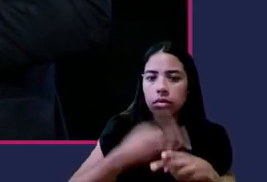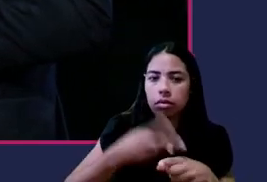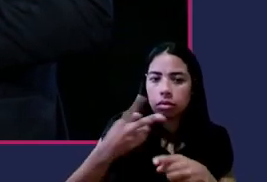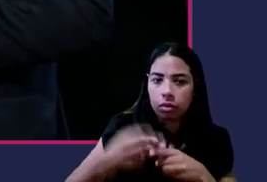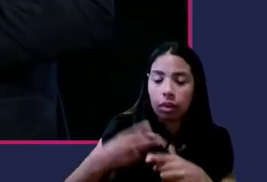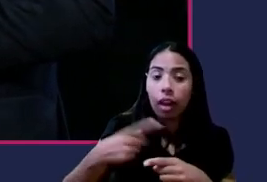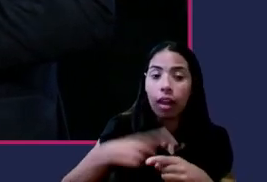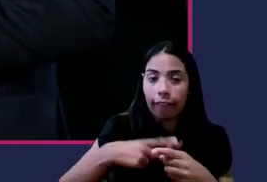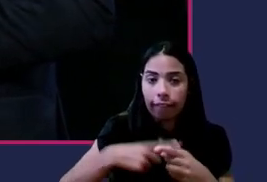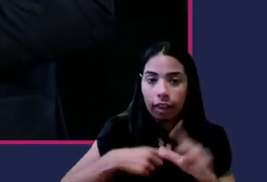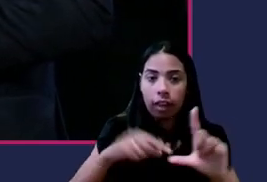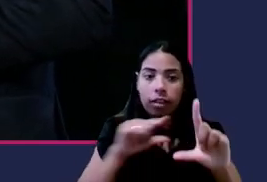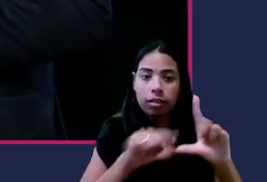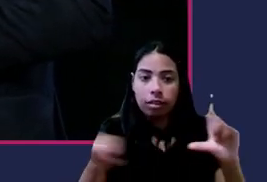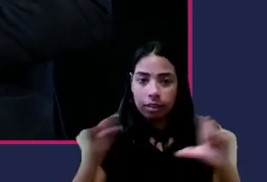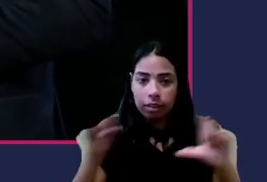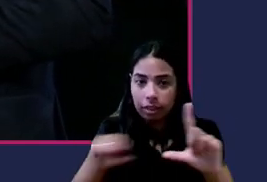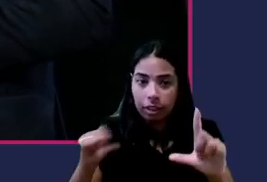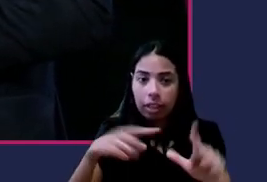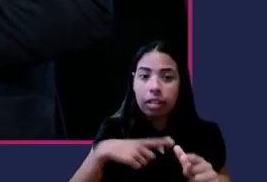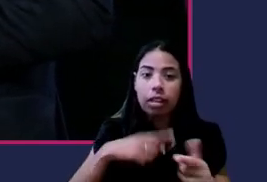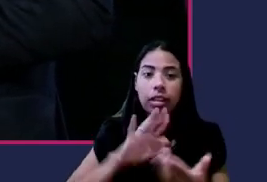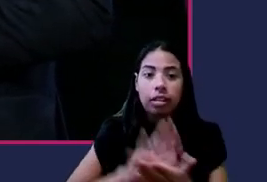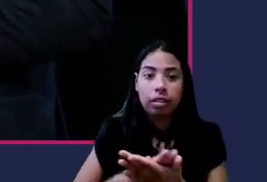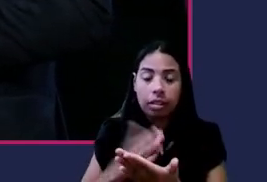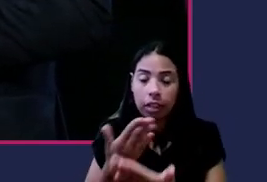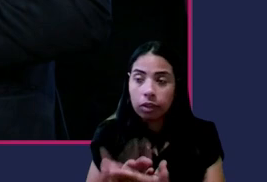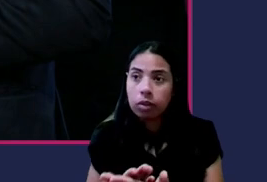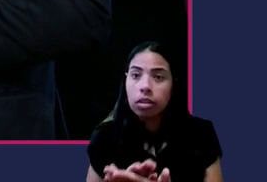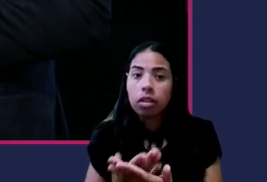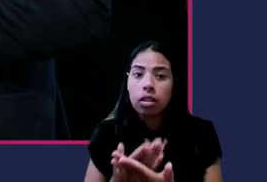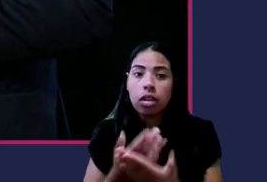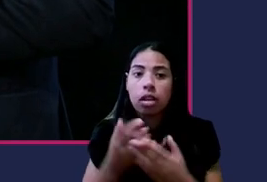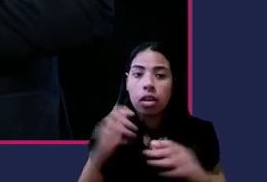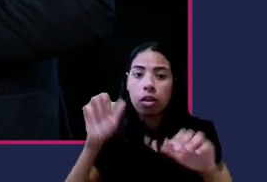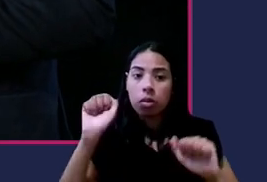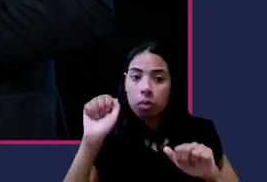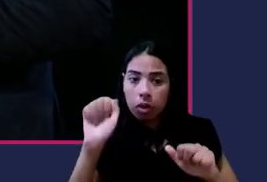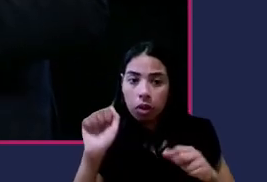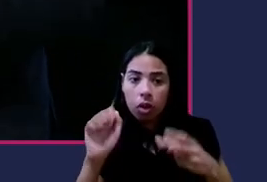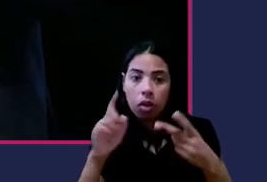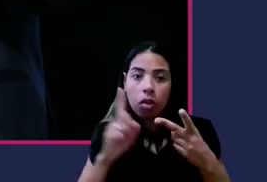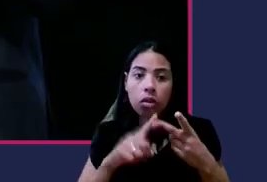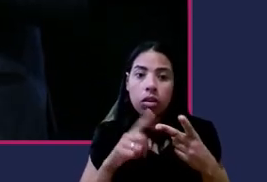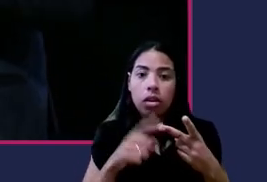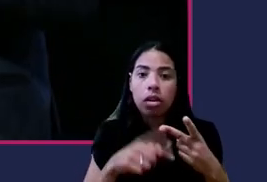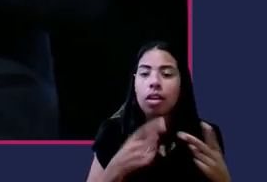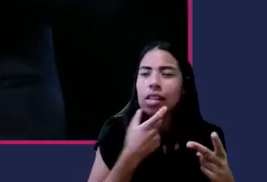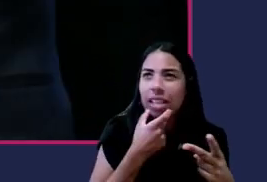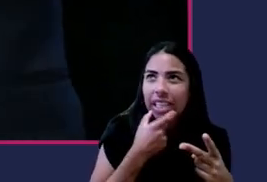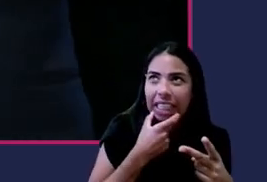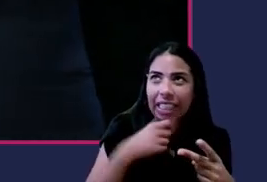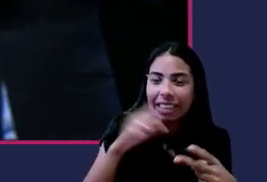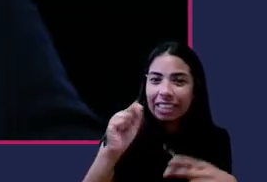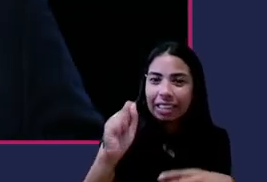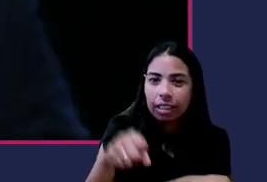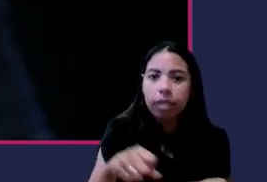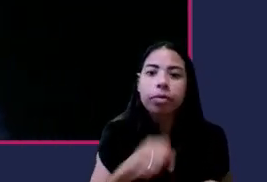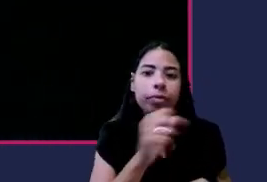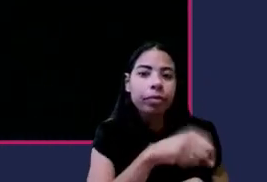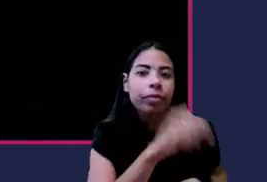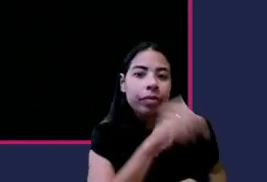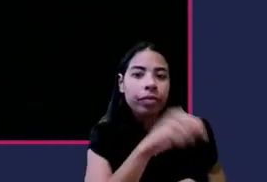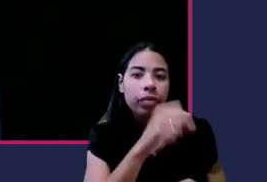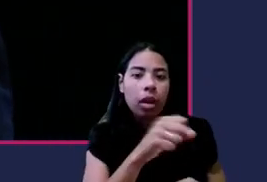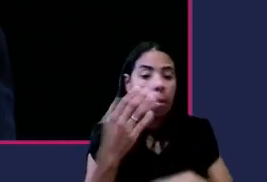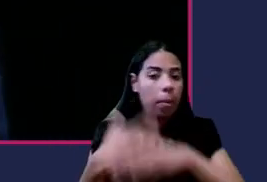second season, not only the subtitles, you're going to have translation into Spanish and English, right? Yes,